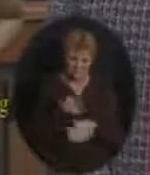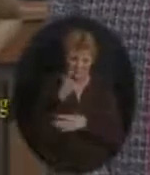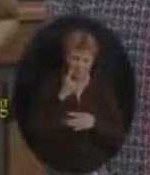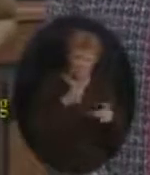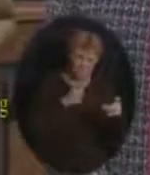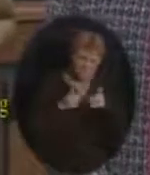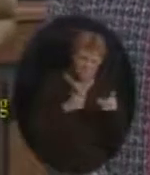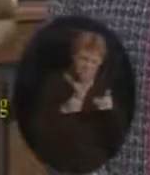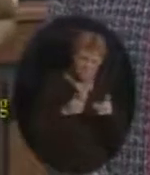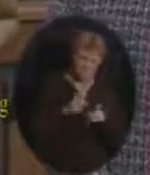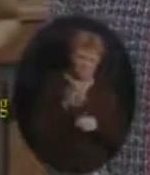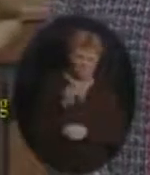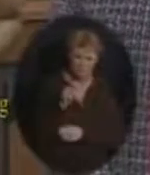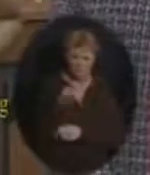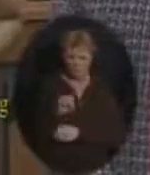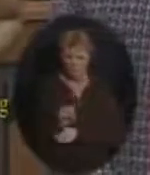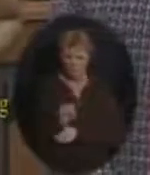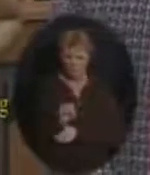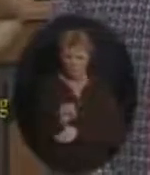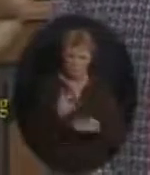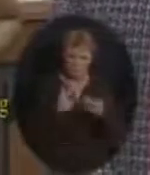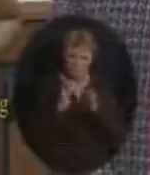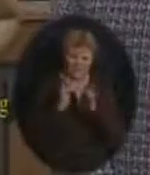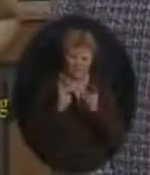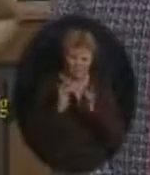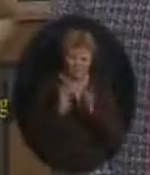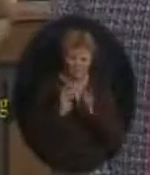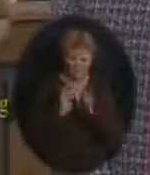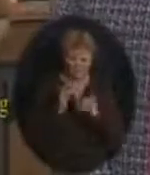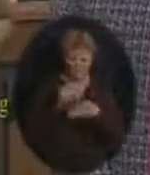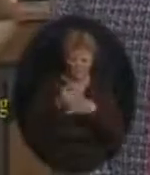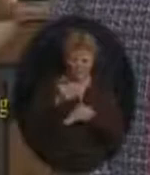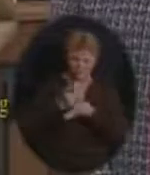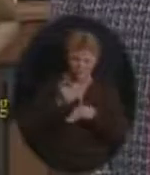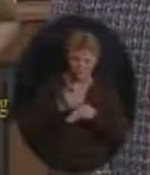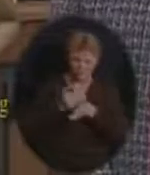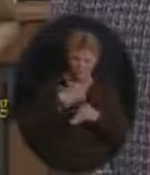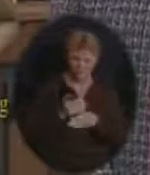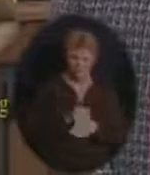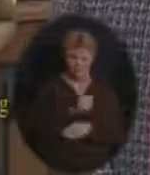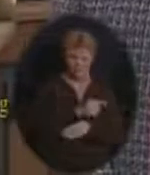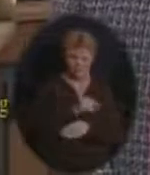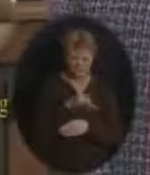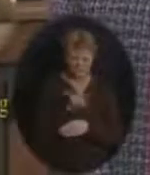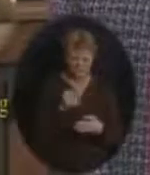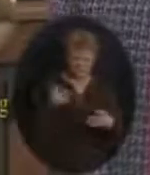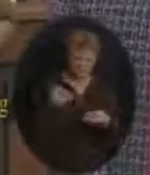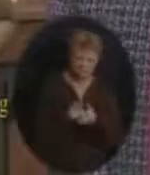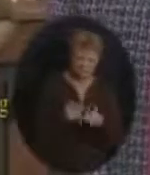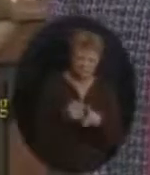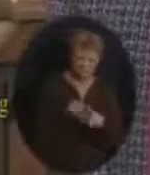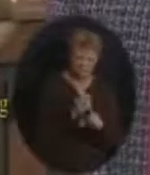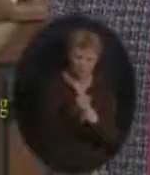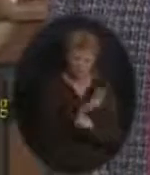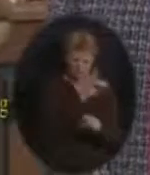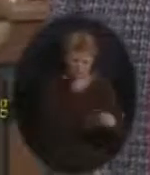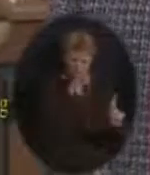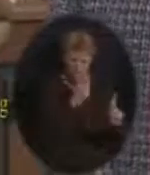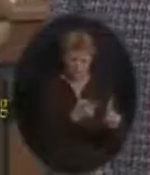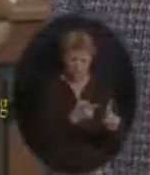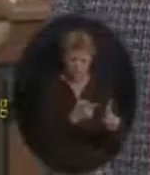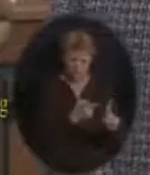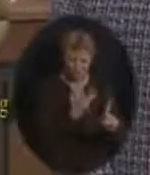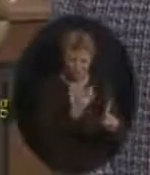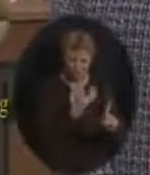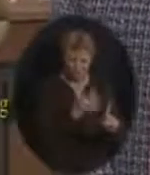network environment, so she's one step closer to achieving her goal of systems engineer certification. She's also an